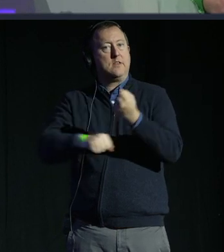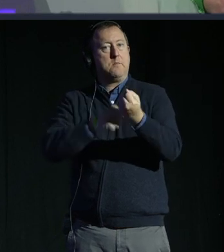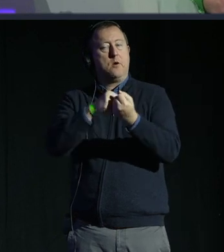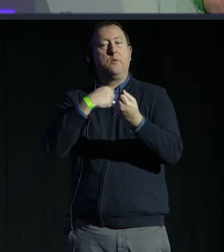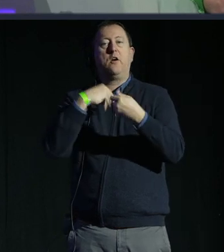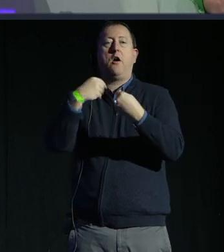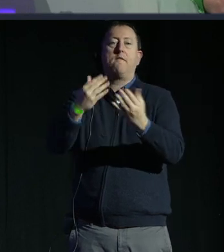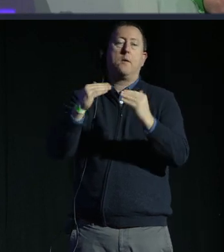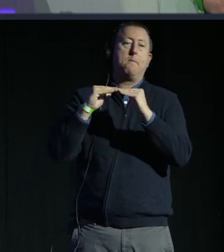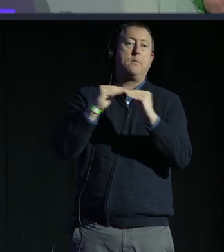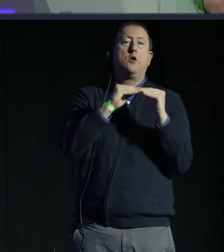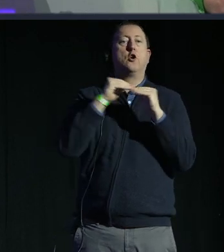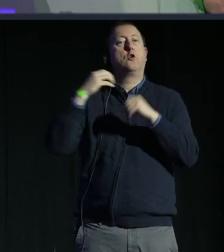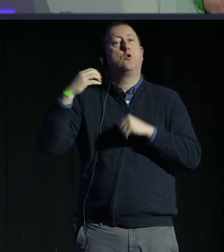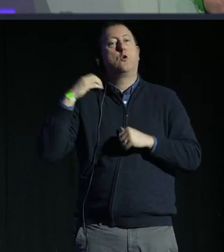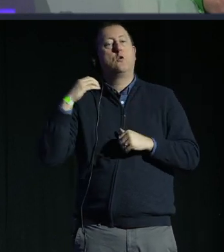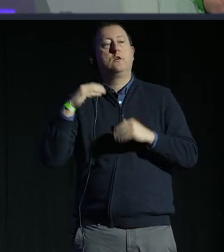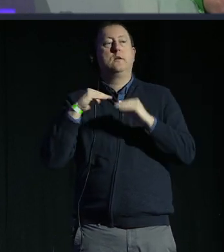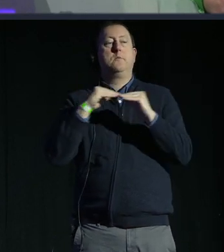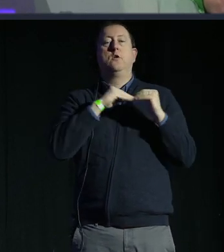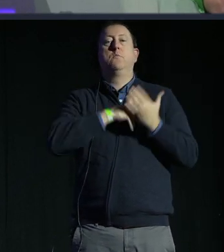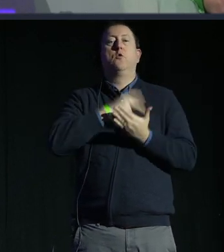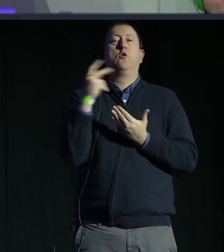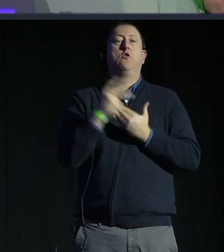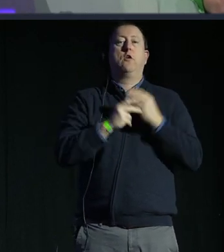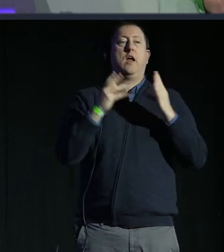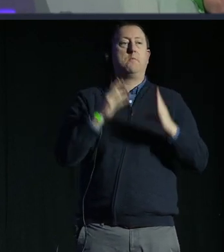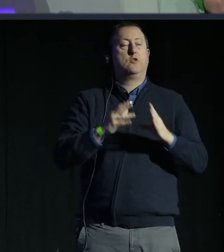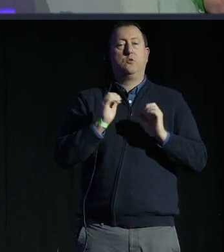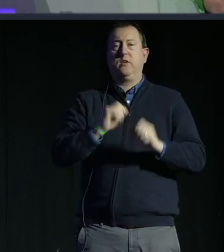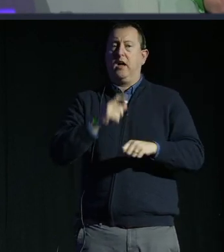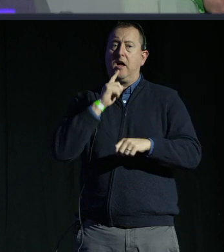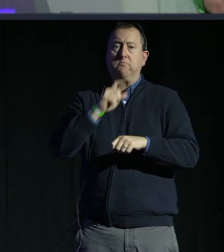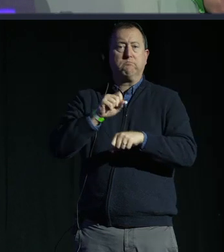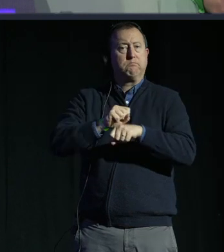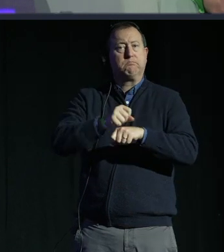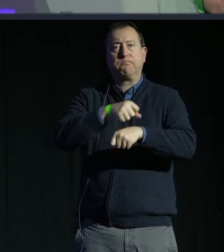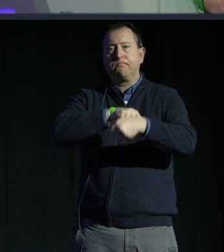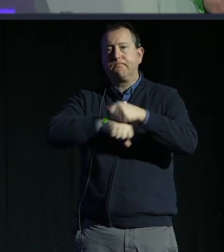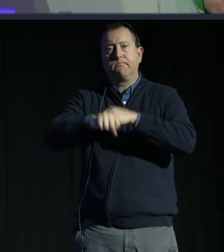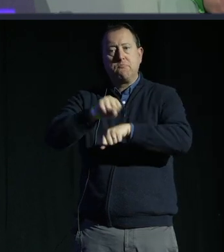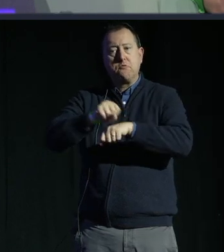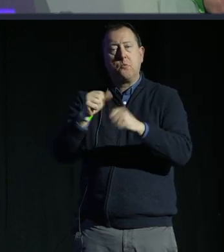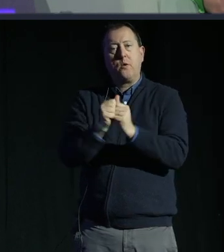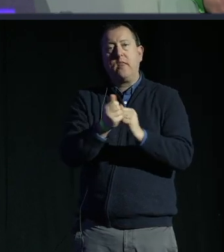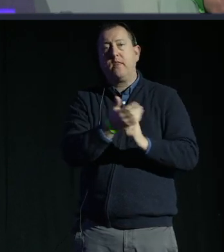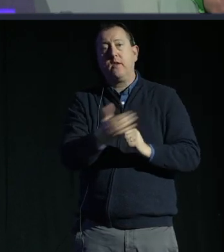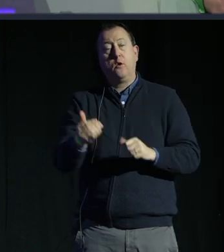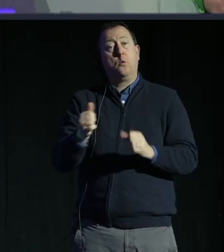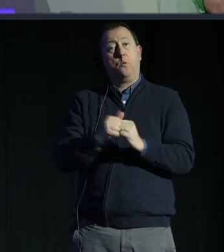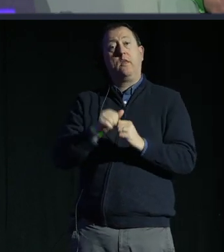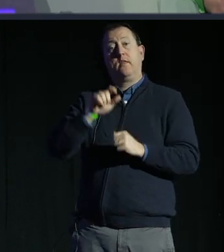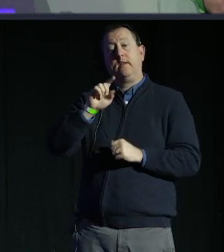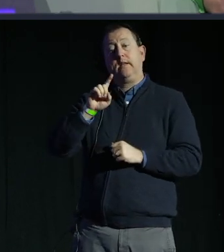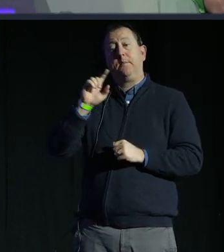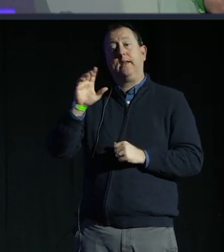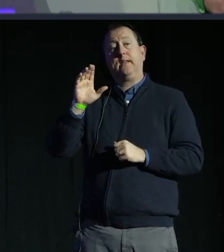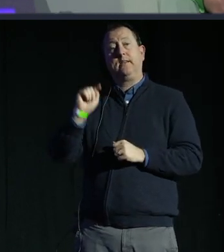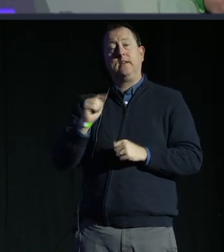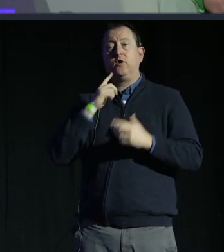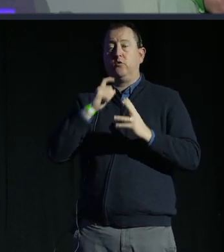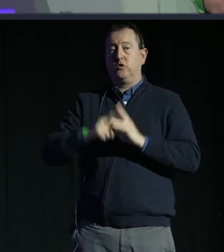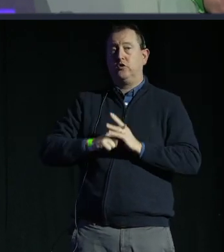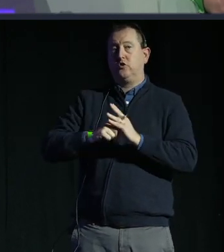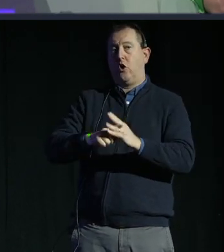peer coaches, peer programmers, get down and dirty with you in tools like DBT to really co-create the first pieces of your